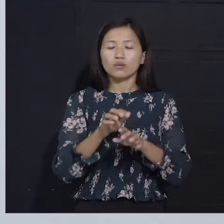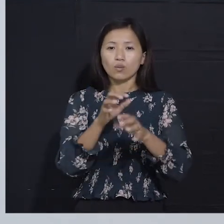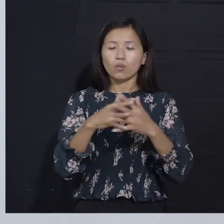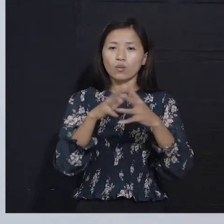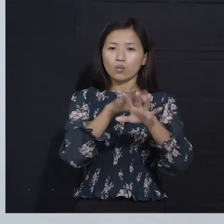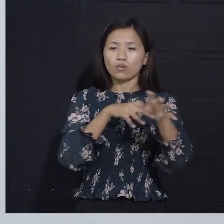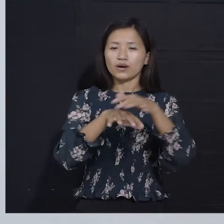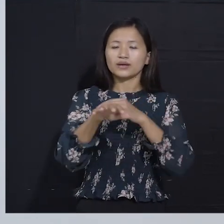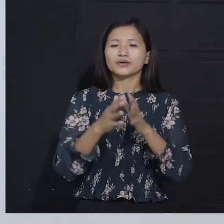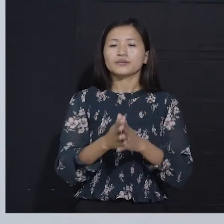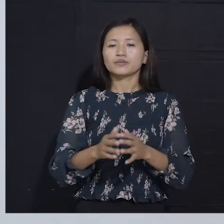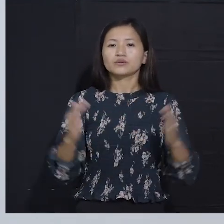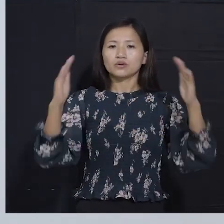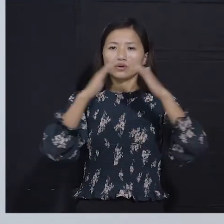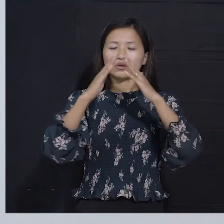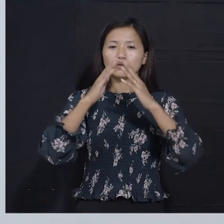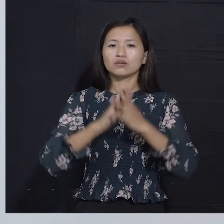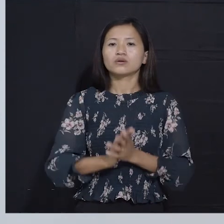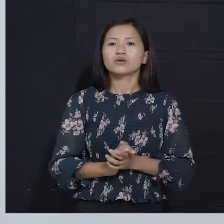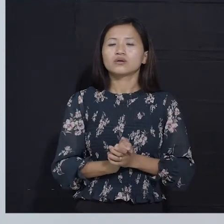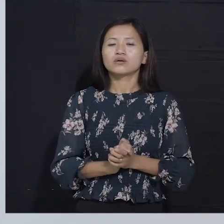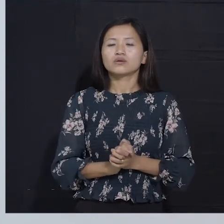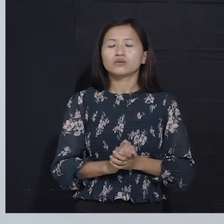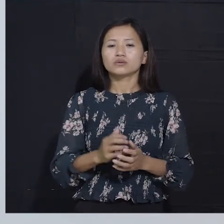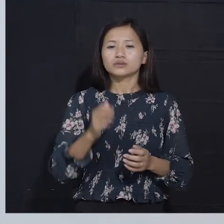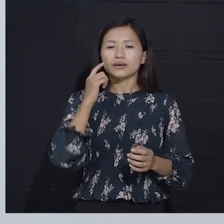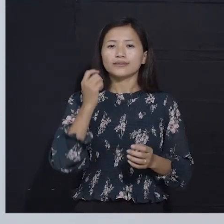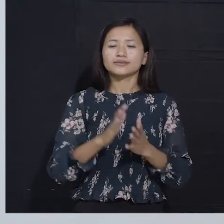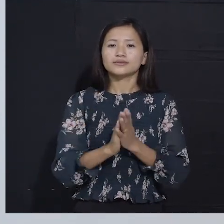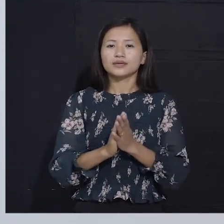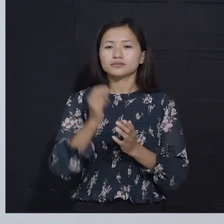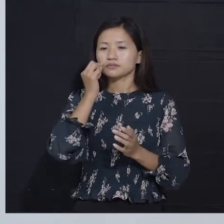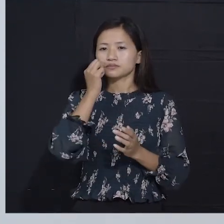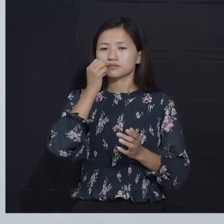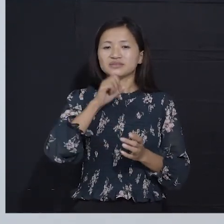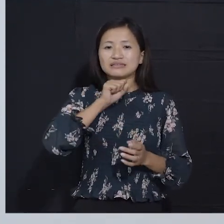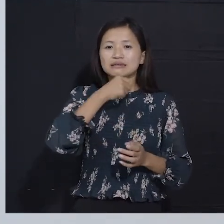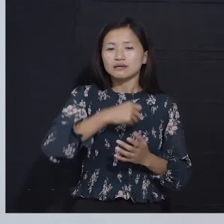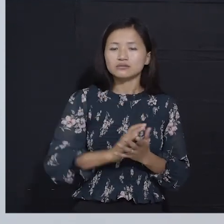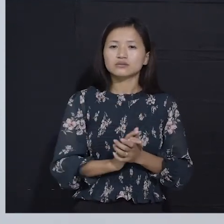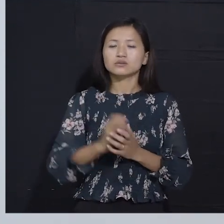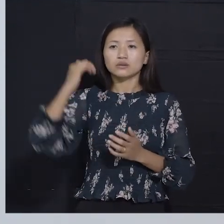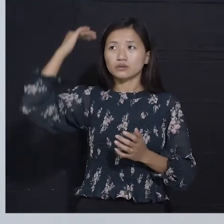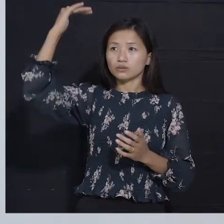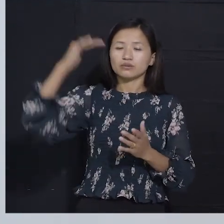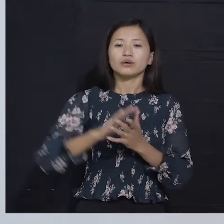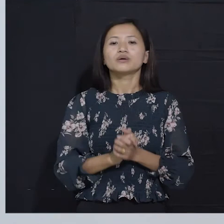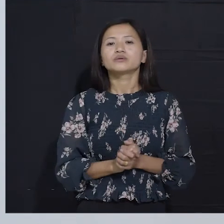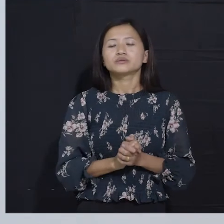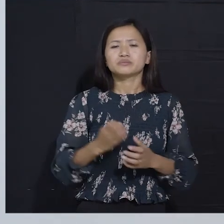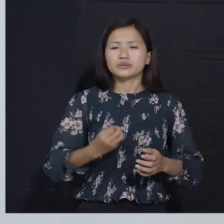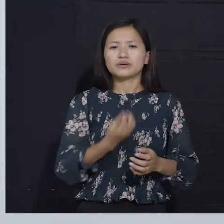wild animal home would be something that his elders will not appreciate. Because he was there, especially for wild animals,